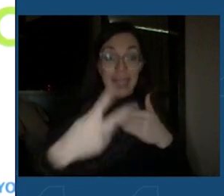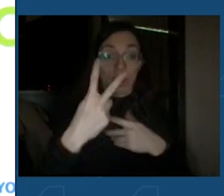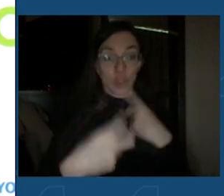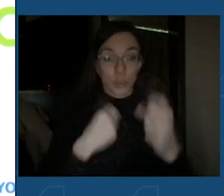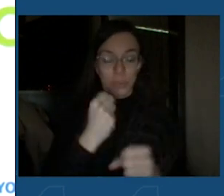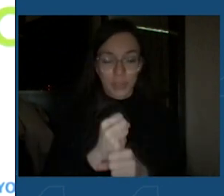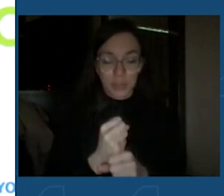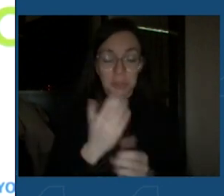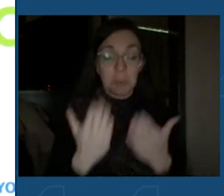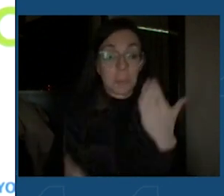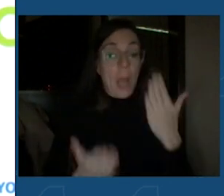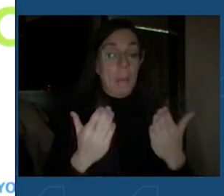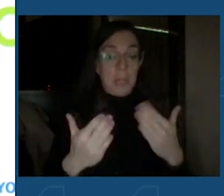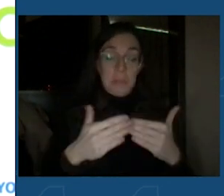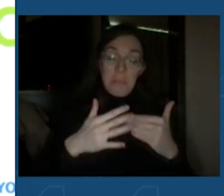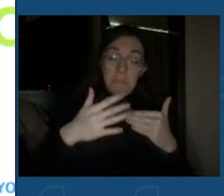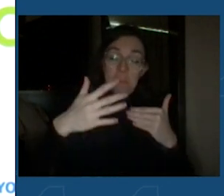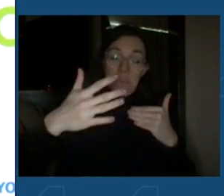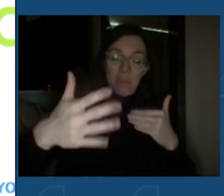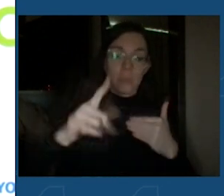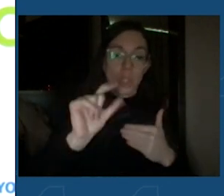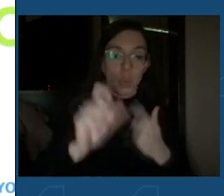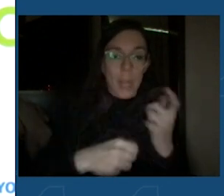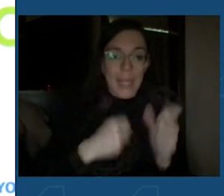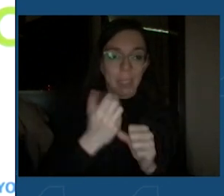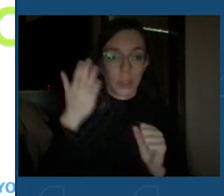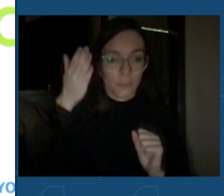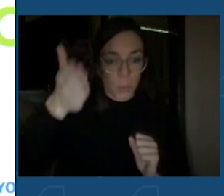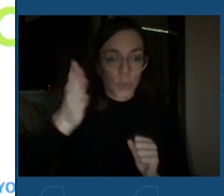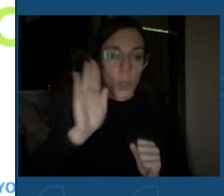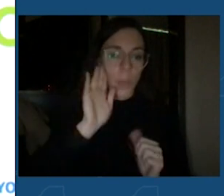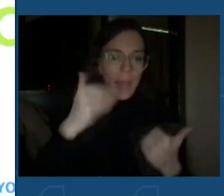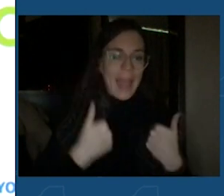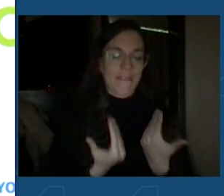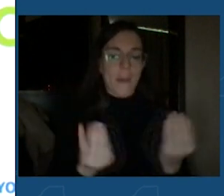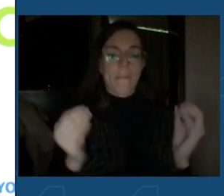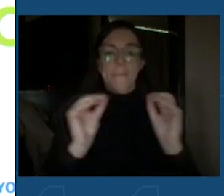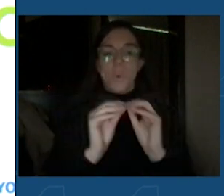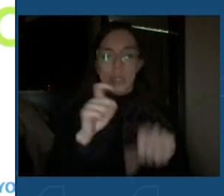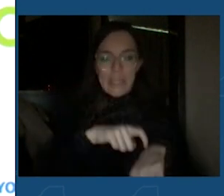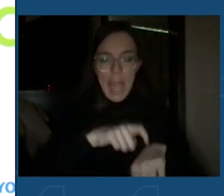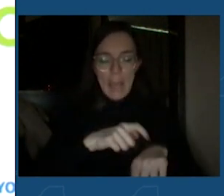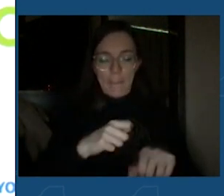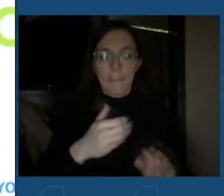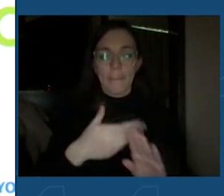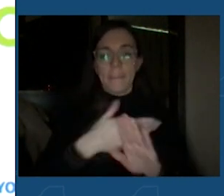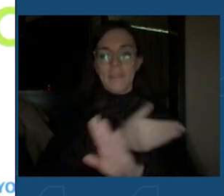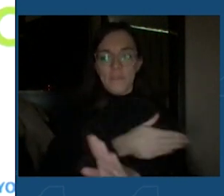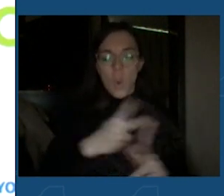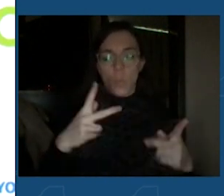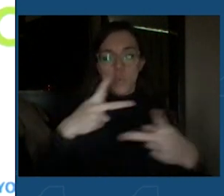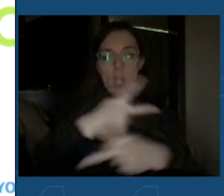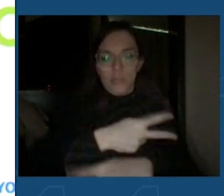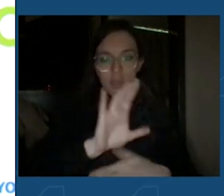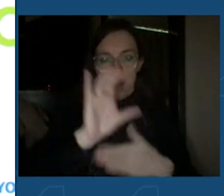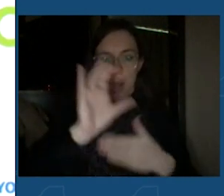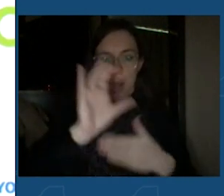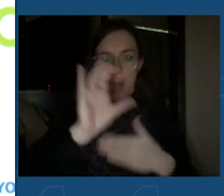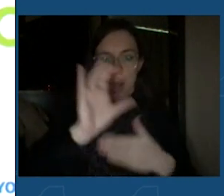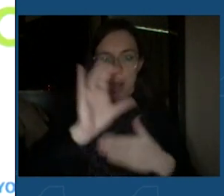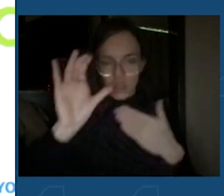buy 20 years more time before the worst consequences of climate change come down on us like a ton of